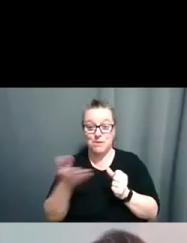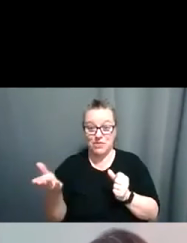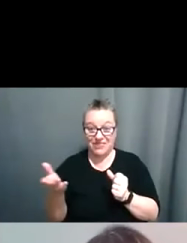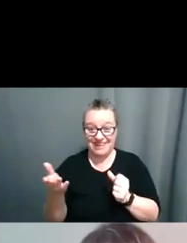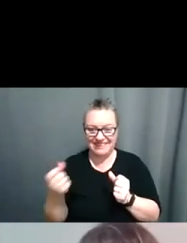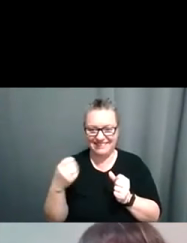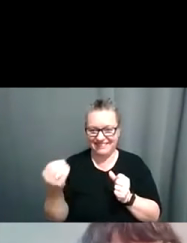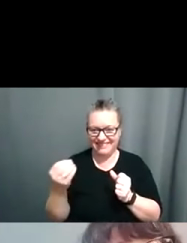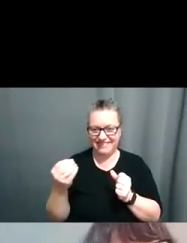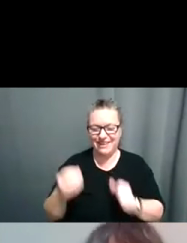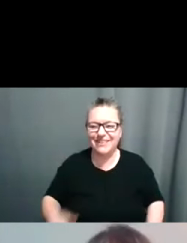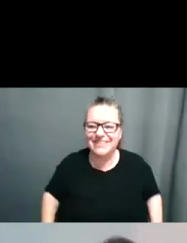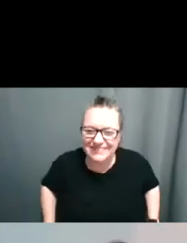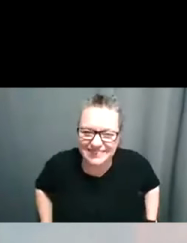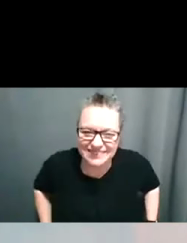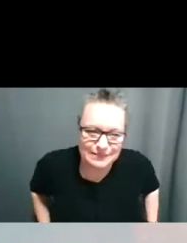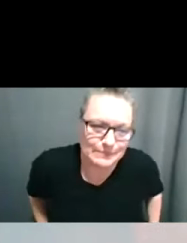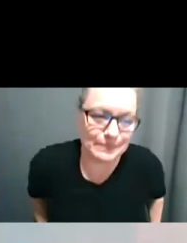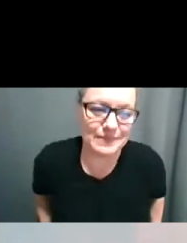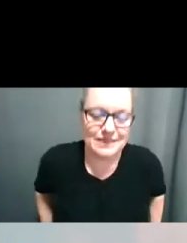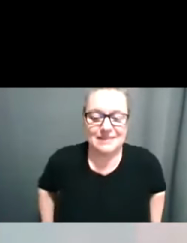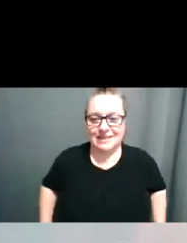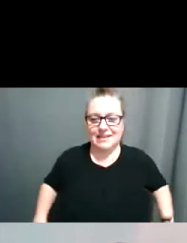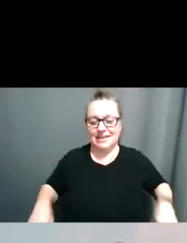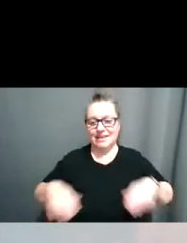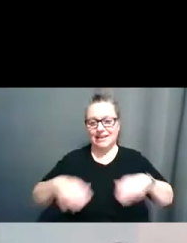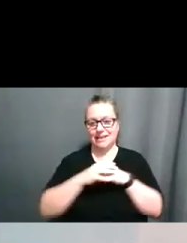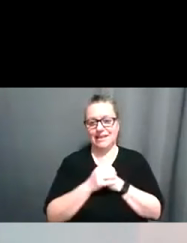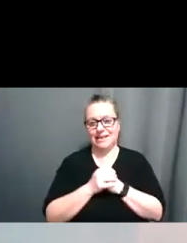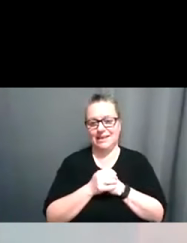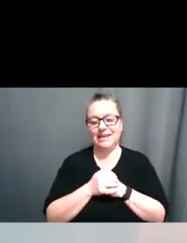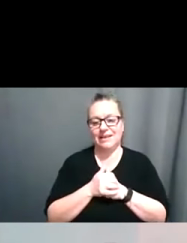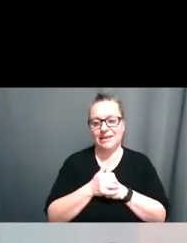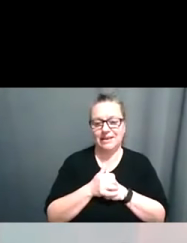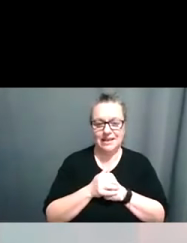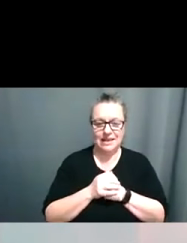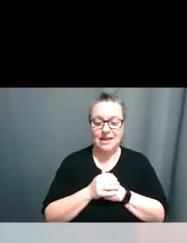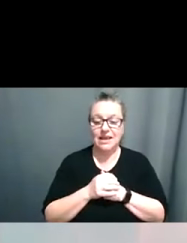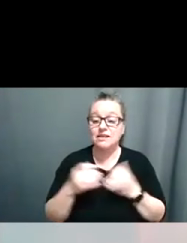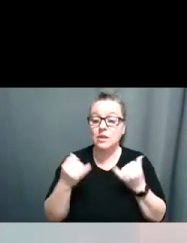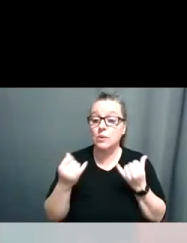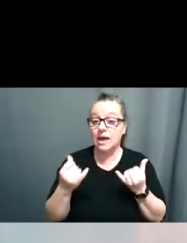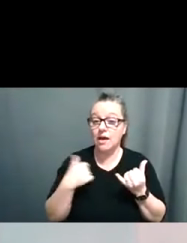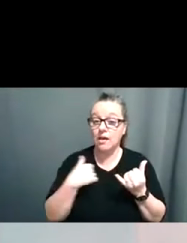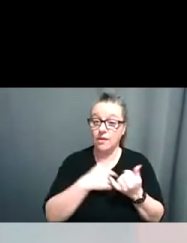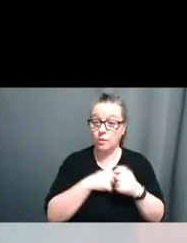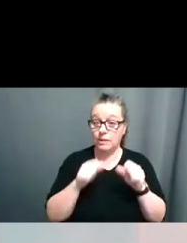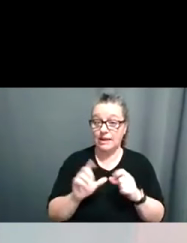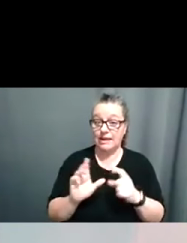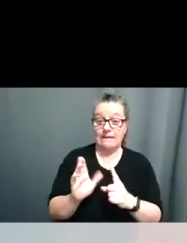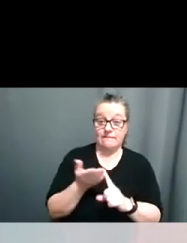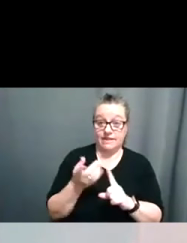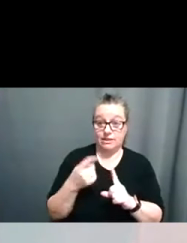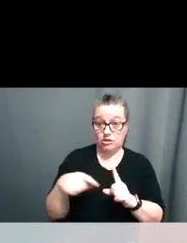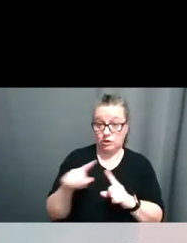So just be really transparent with that. You got that one for free, courtesy of Amy Basil. There you go. All right, so now that we've convinced you to give